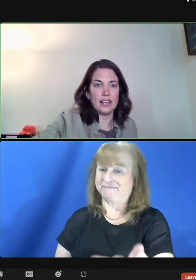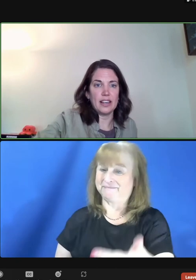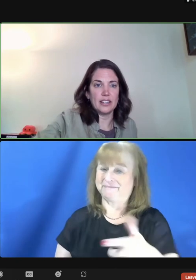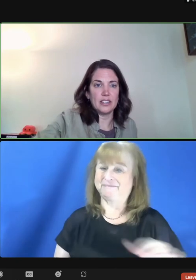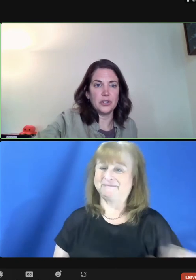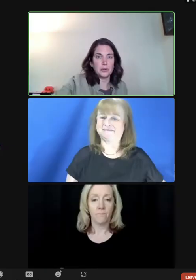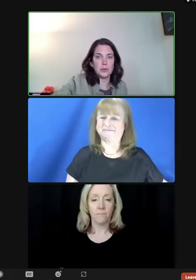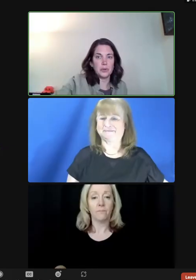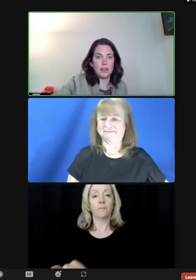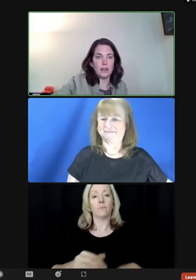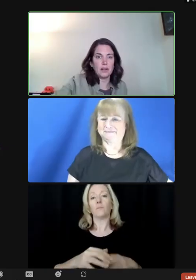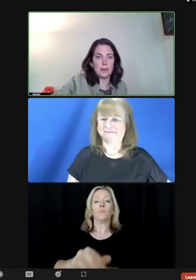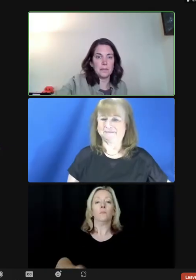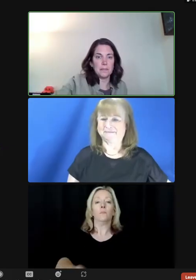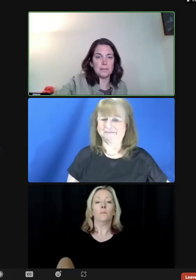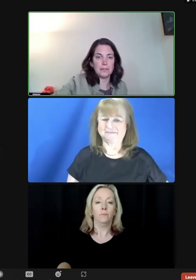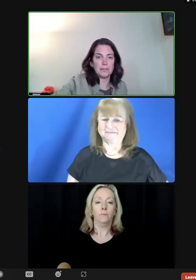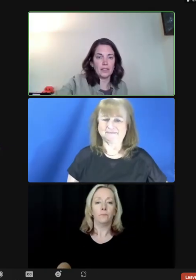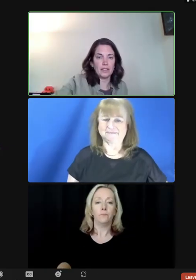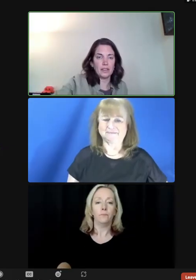I wanted to kind of get to